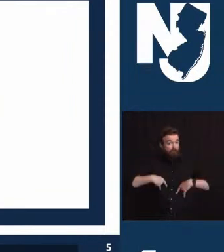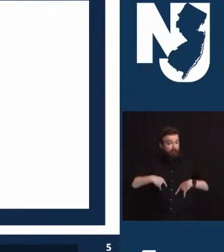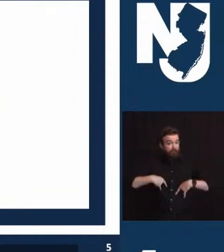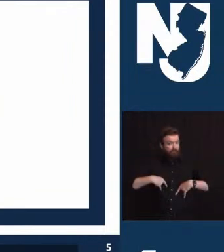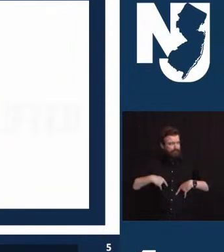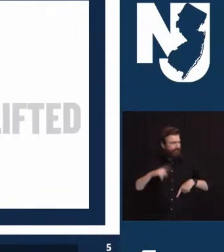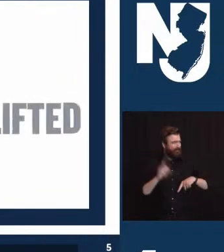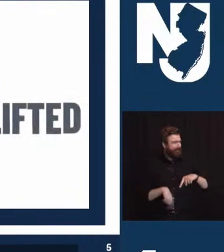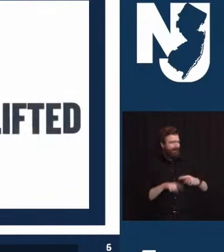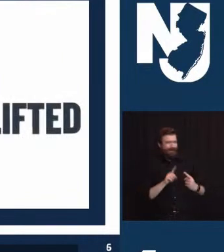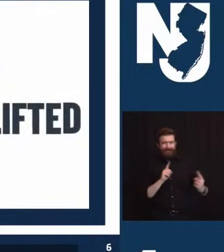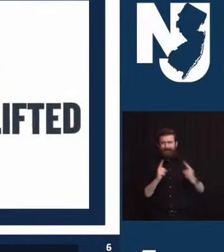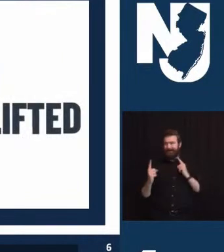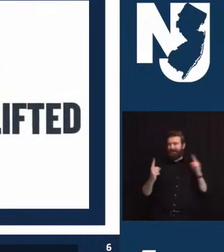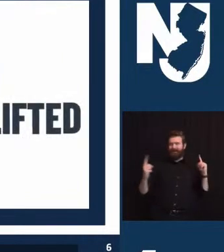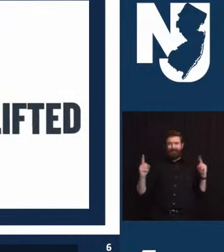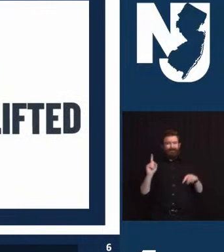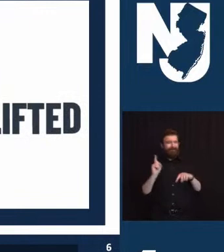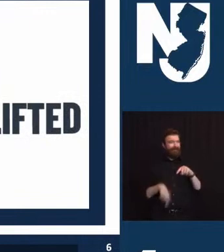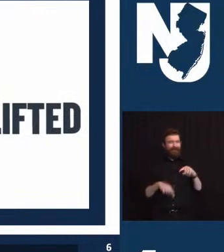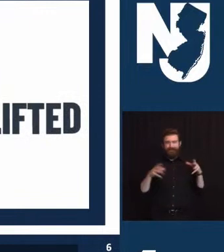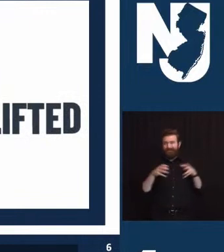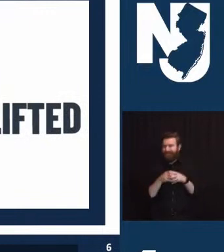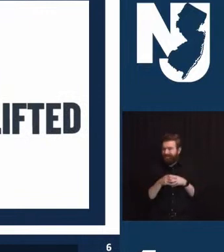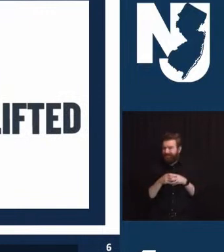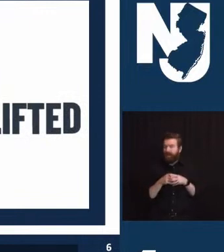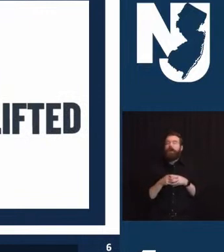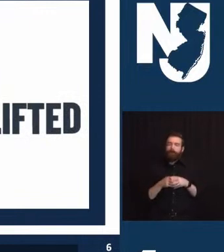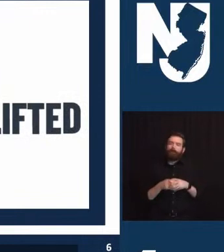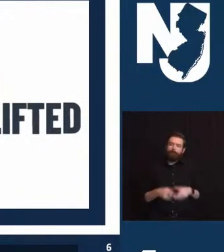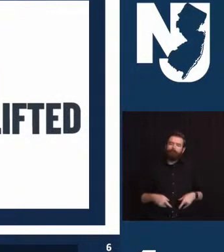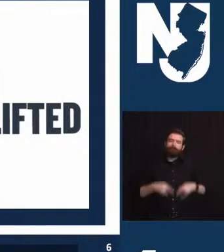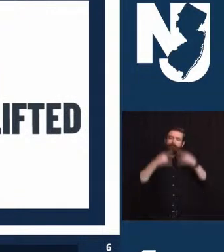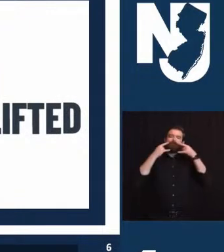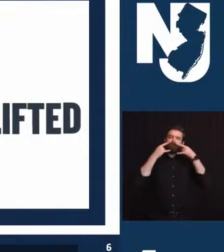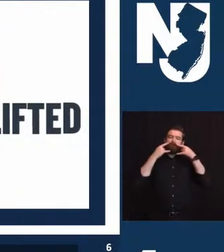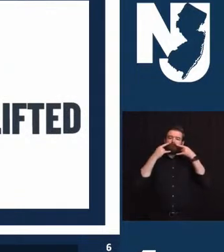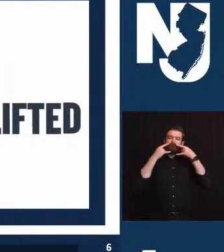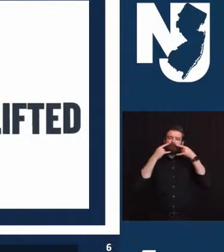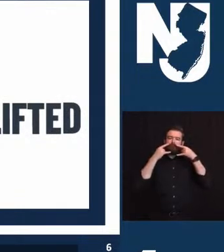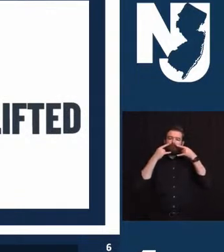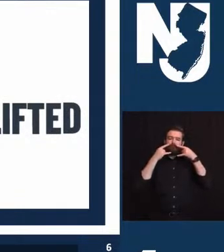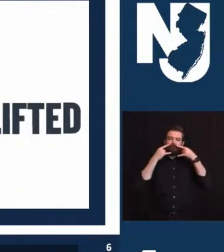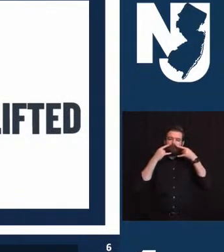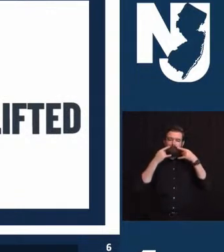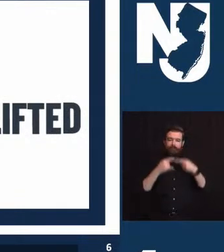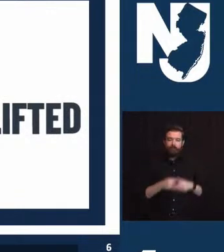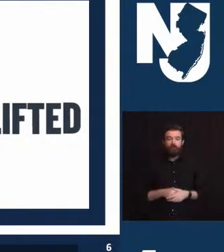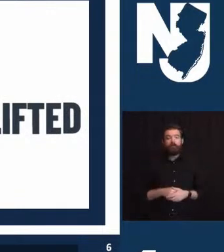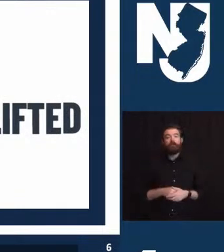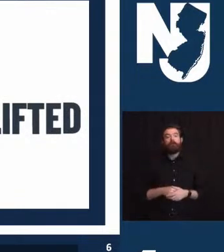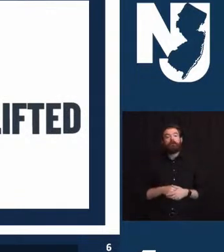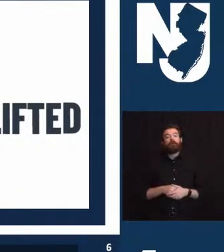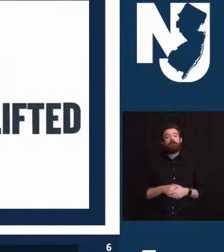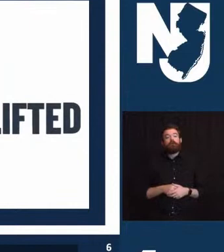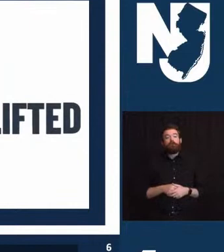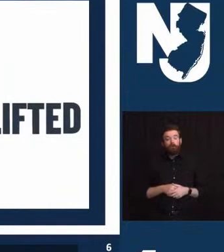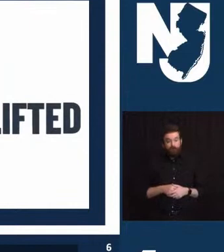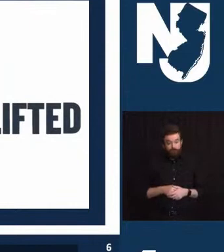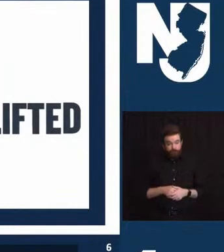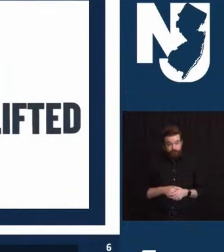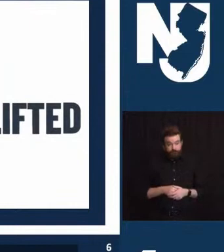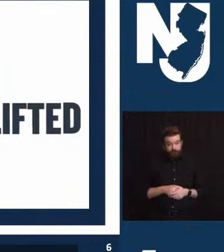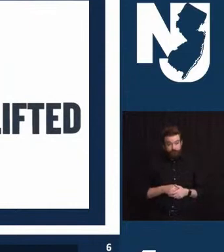though those who are unvaccinated should continue to exercise caution, today I will sign an executive order, which we